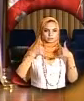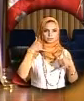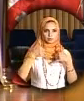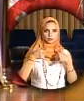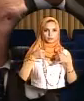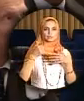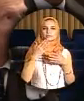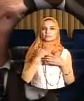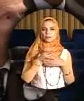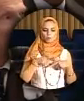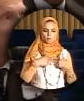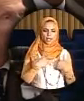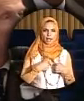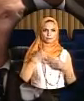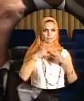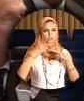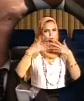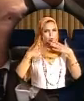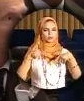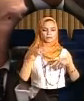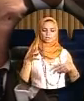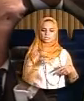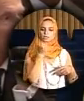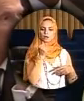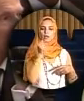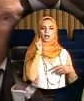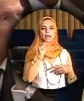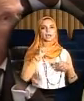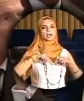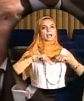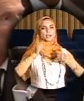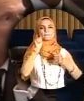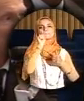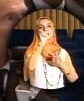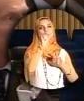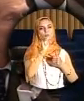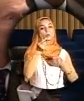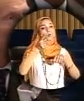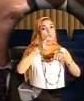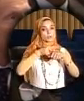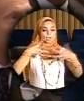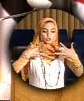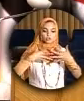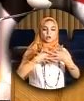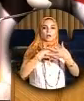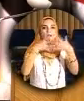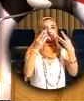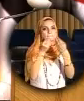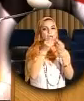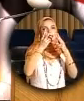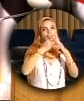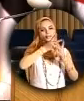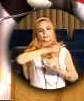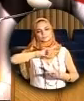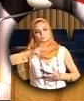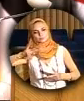lives. In partnership with relevant stakeholders, including the private sector and NGOs, we have been drawing on